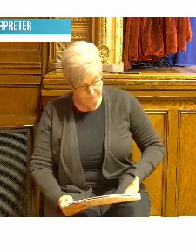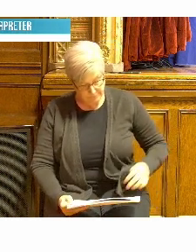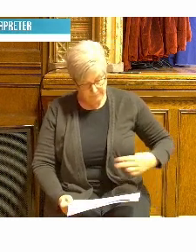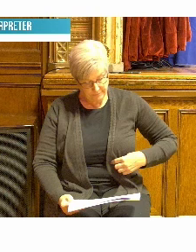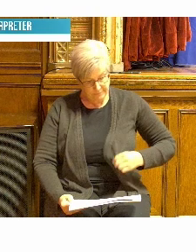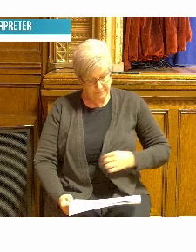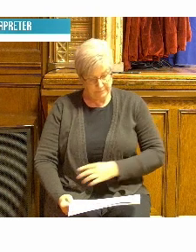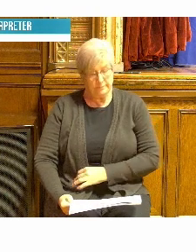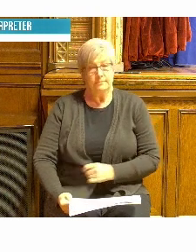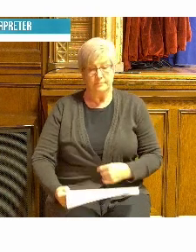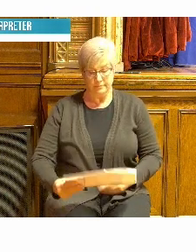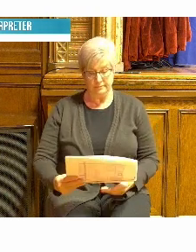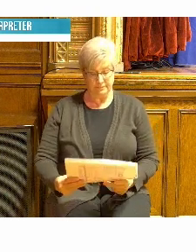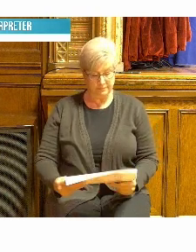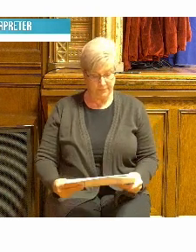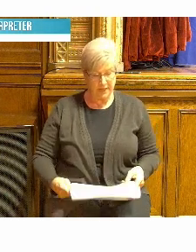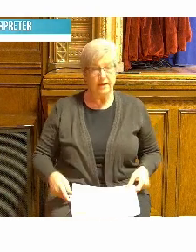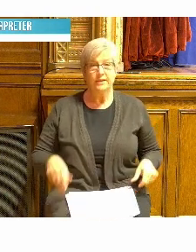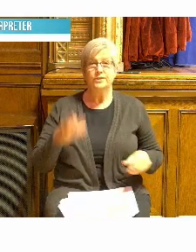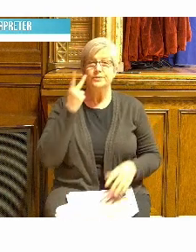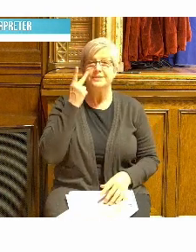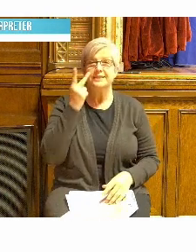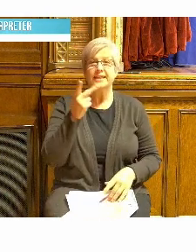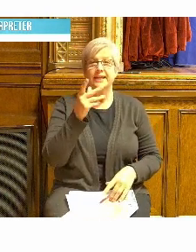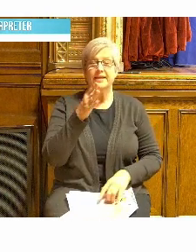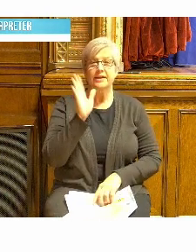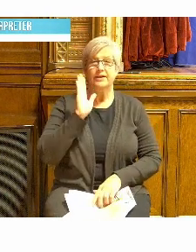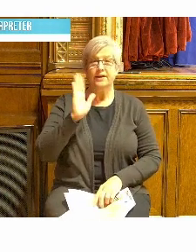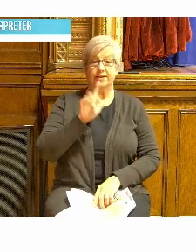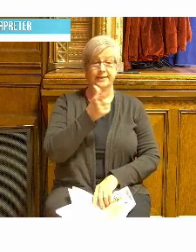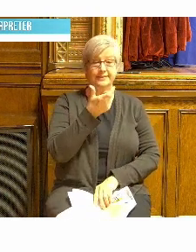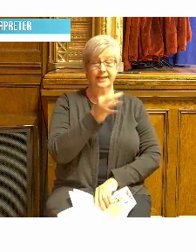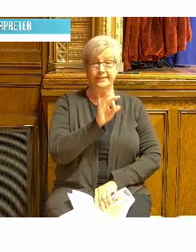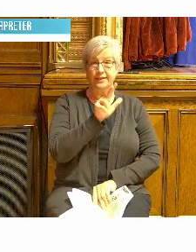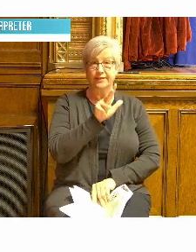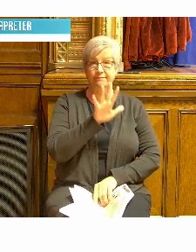I'm wondering, where did all those houses go?